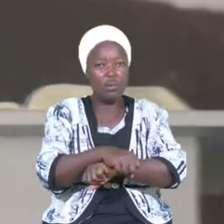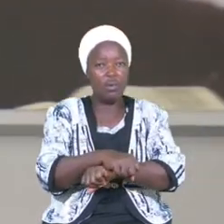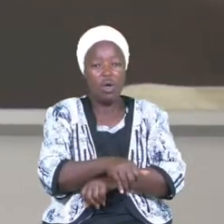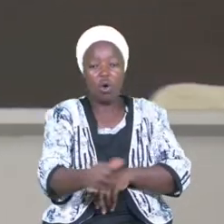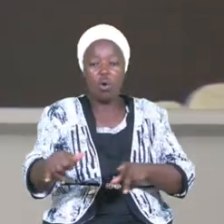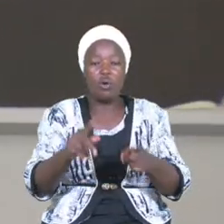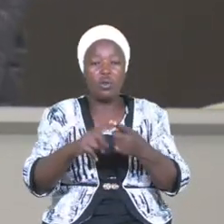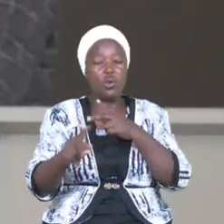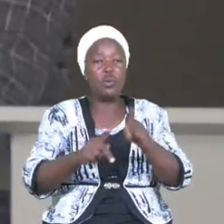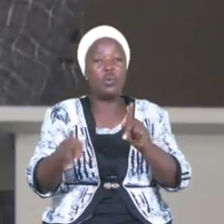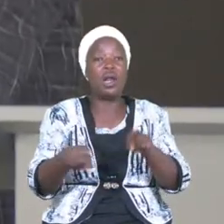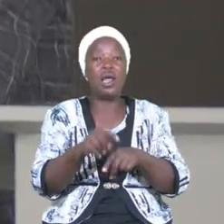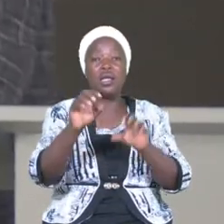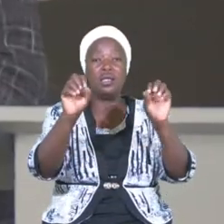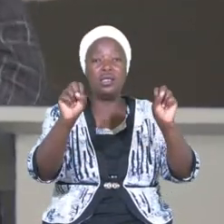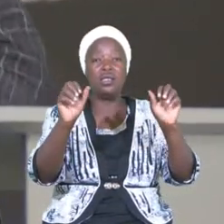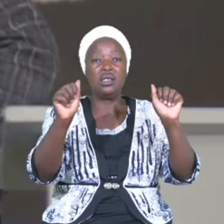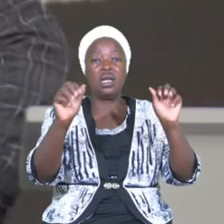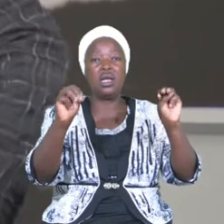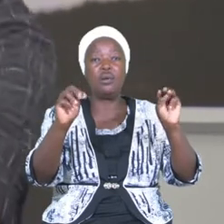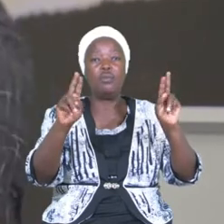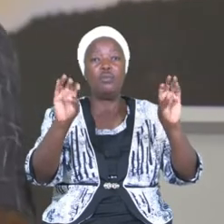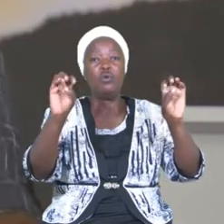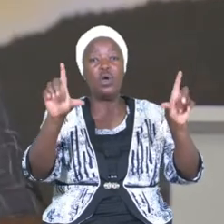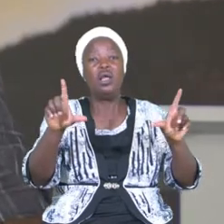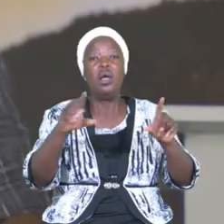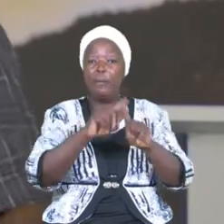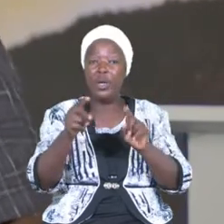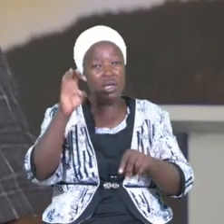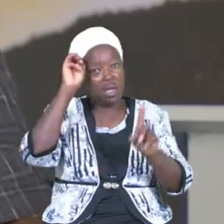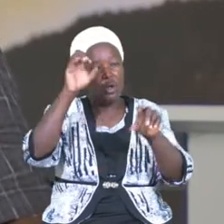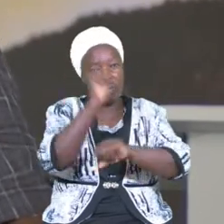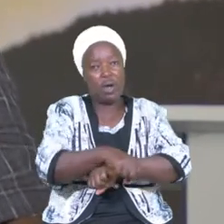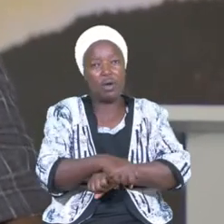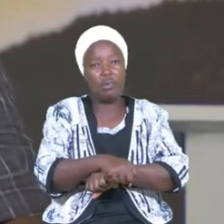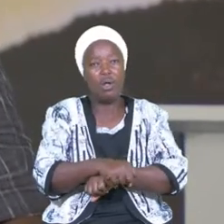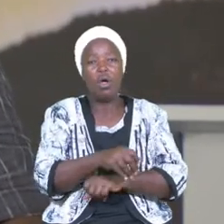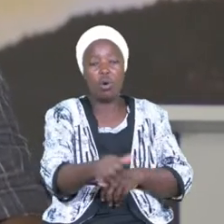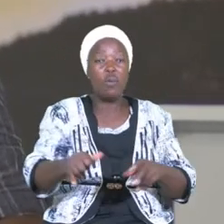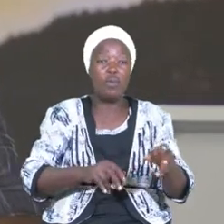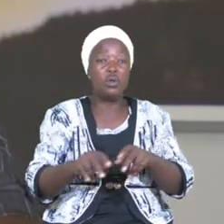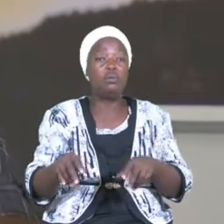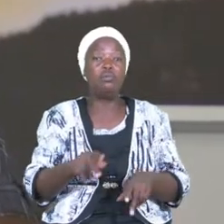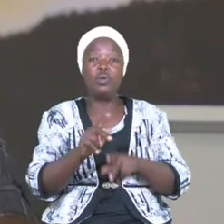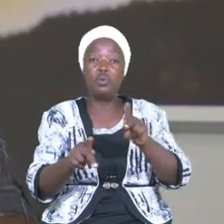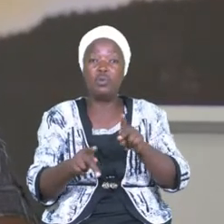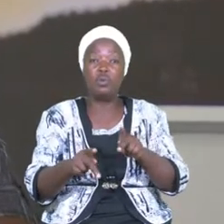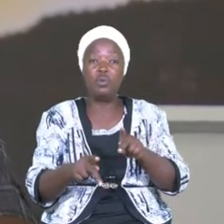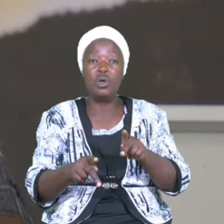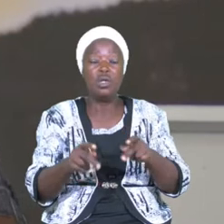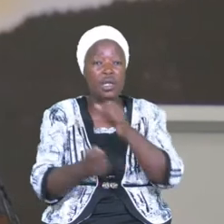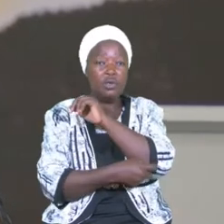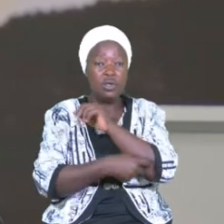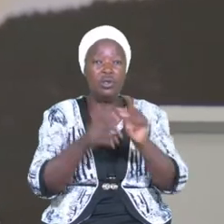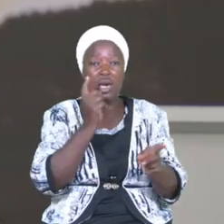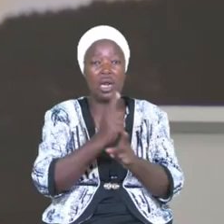he overcame. Common to people like Shadrach, Meshach, and Abednego, and they overcame.